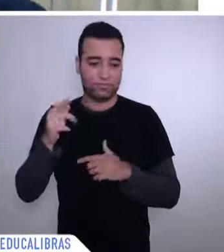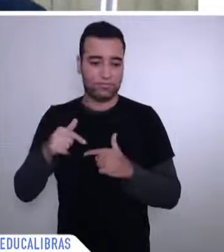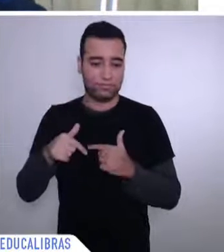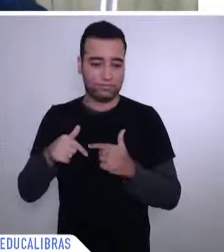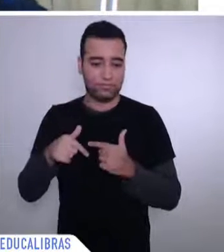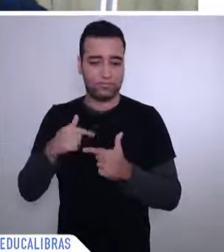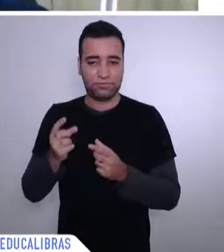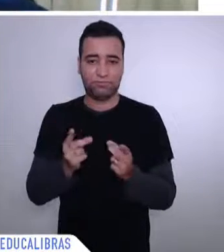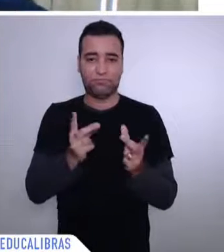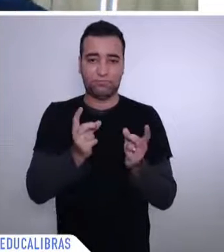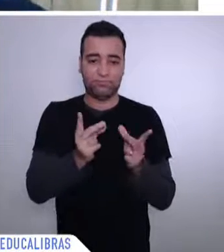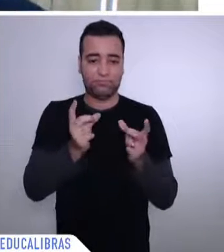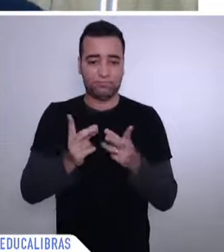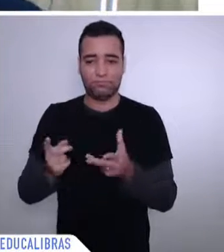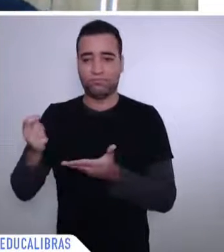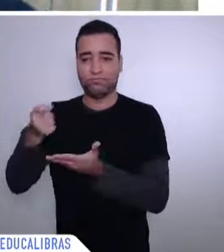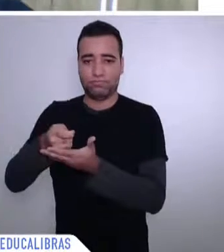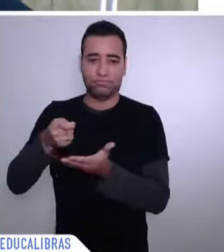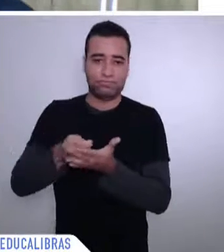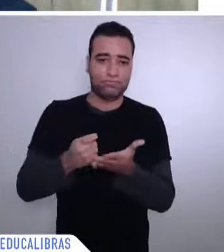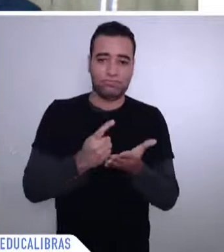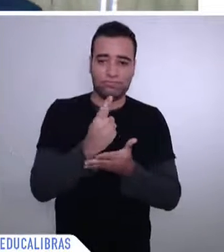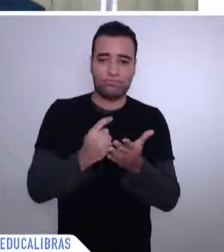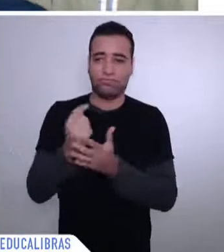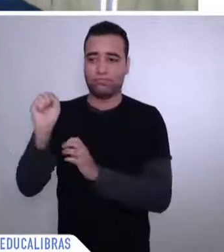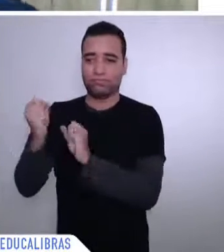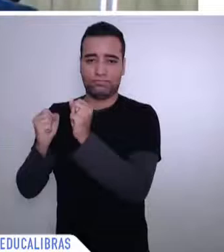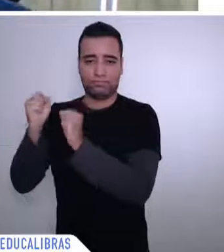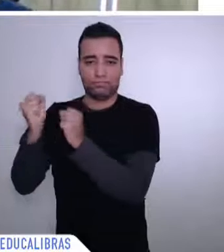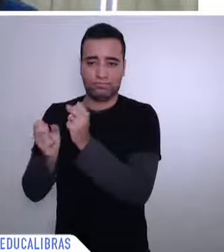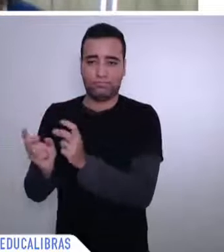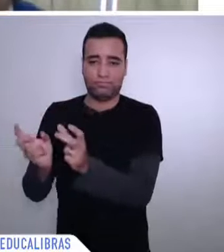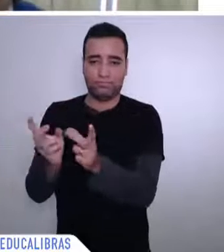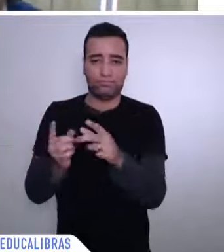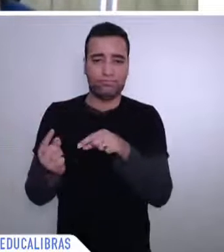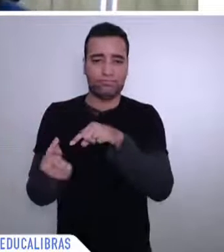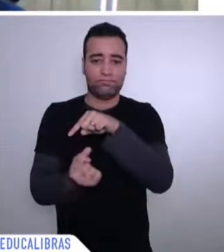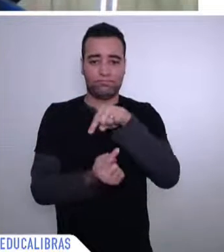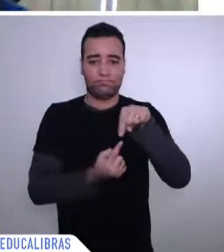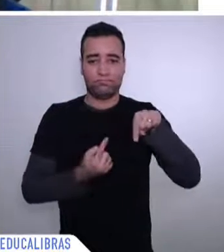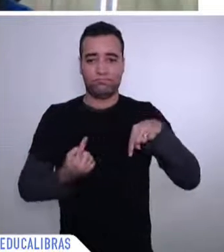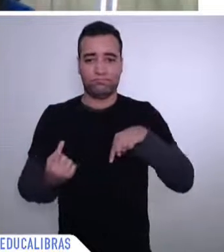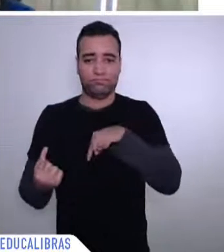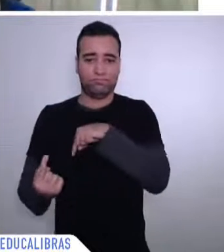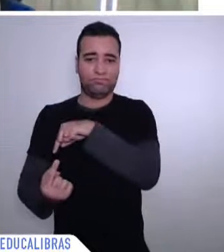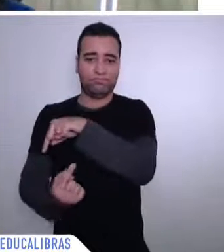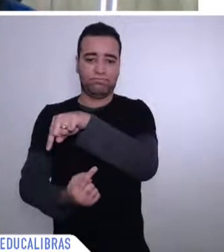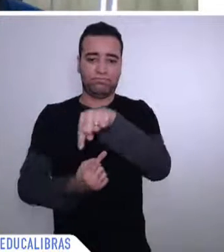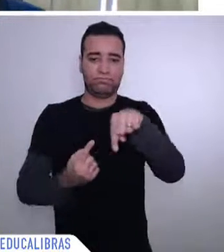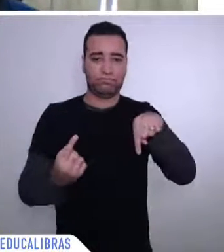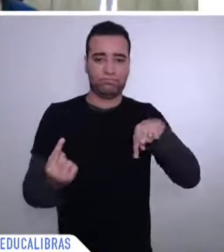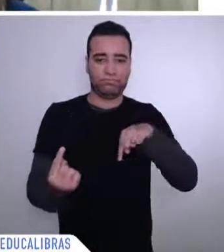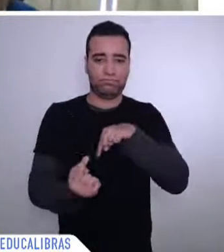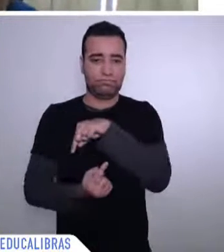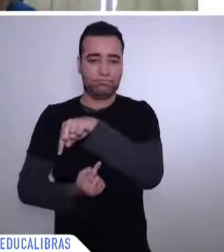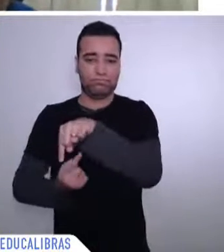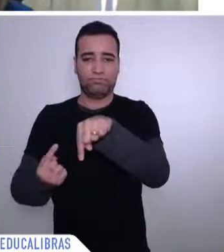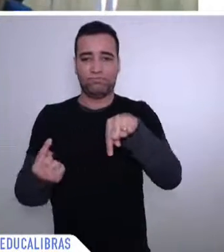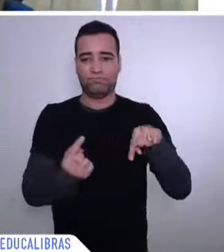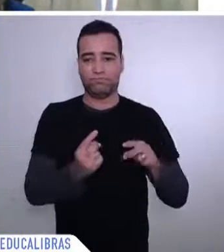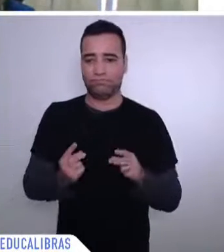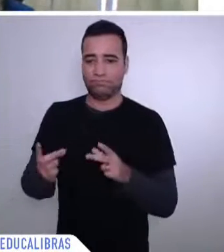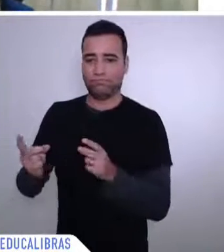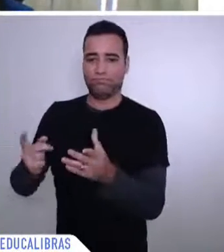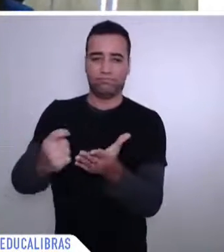More people selling, more people working, more people manufacturing, and so on. This is the